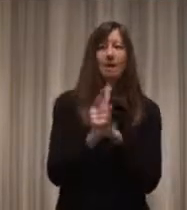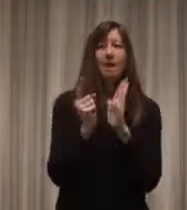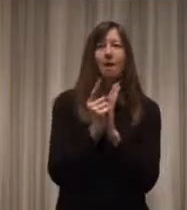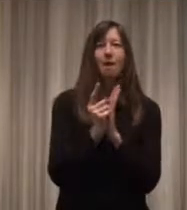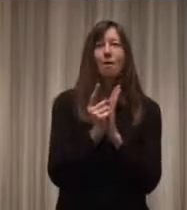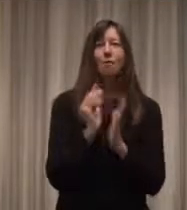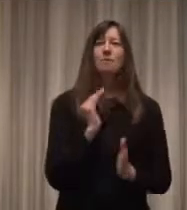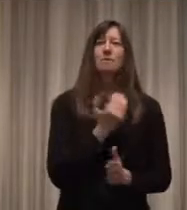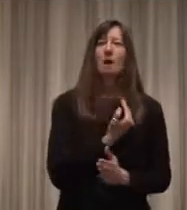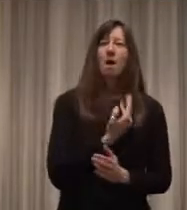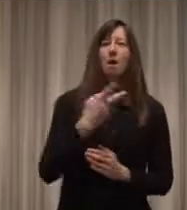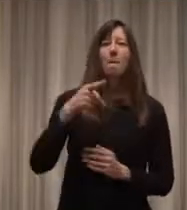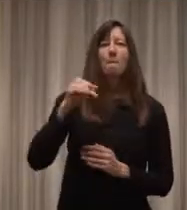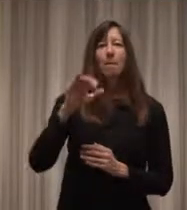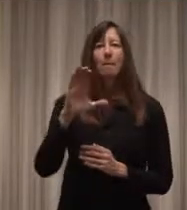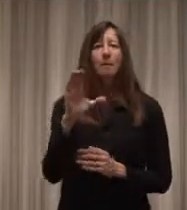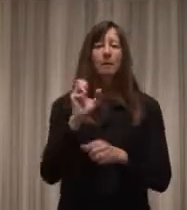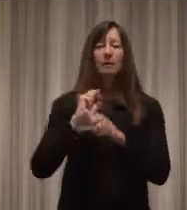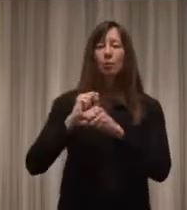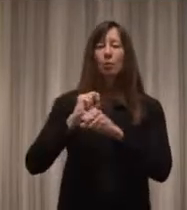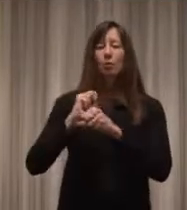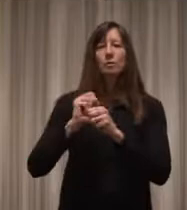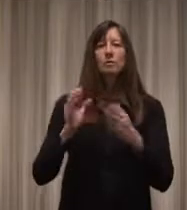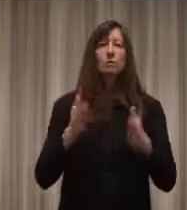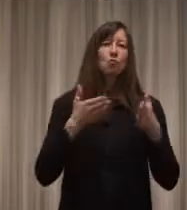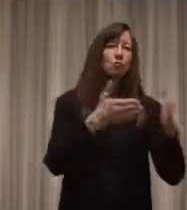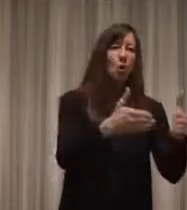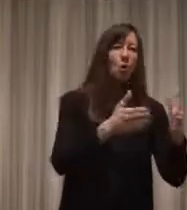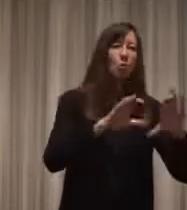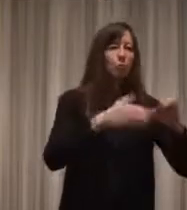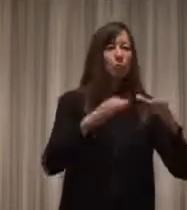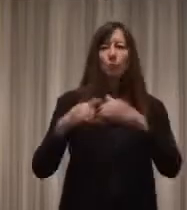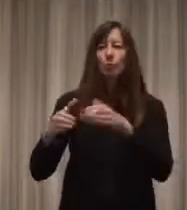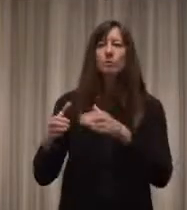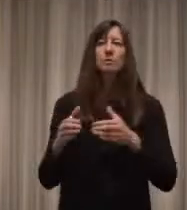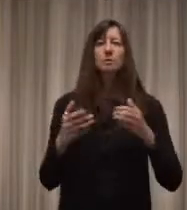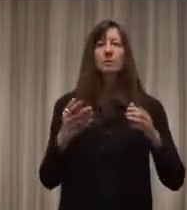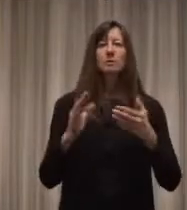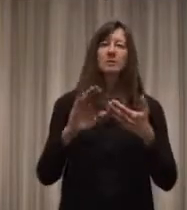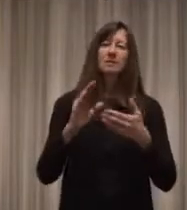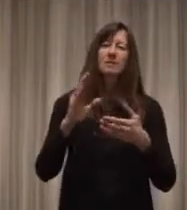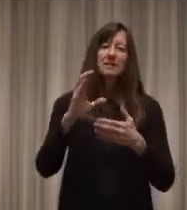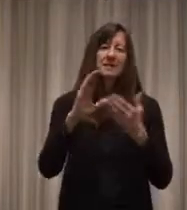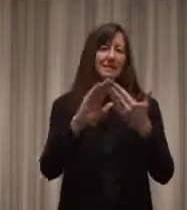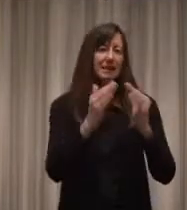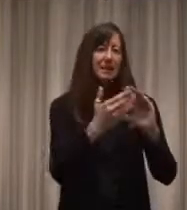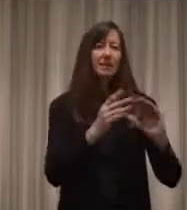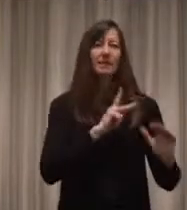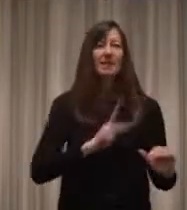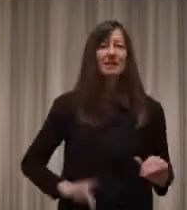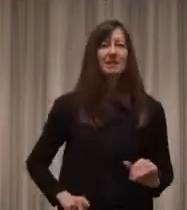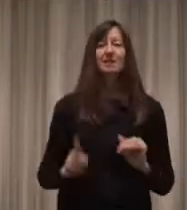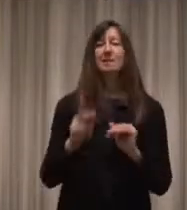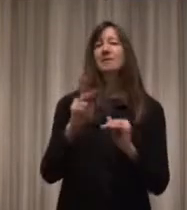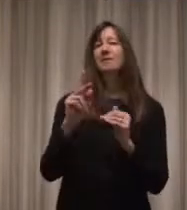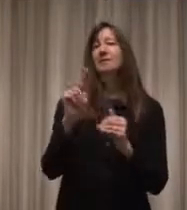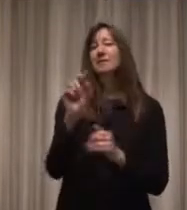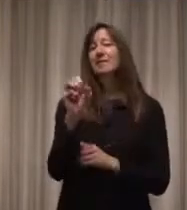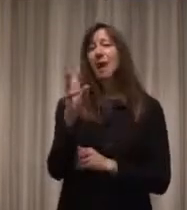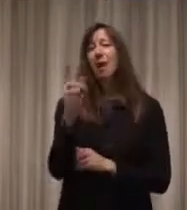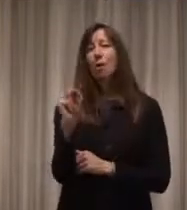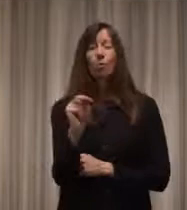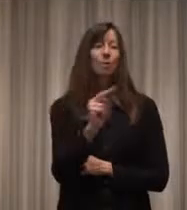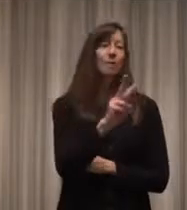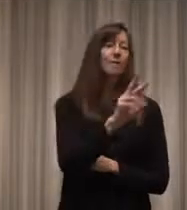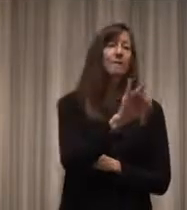our road crews in the county, in the city of Kingston, and all of our towns and villages, for your work that you're doing there.